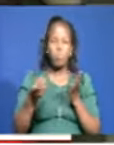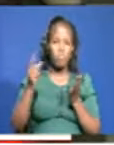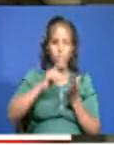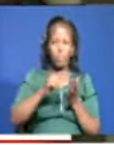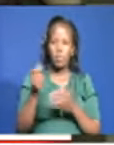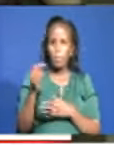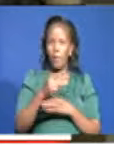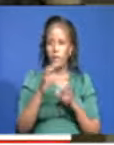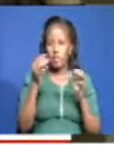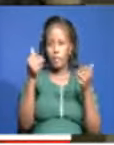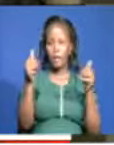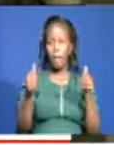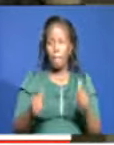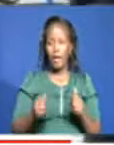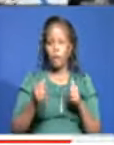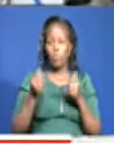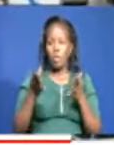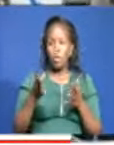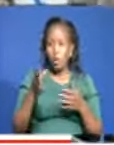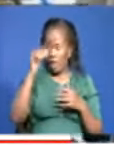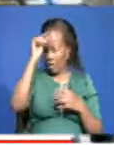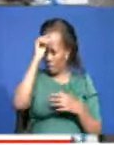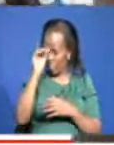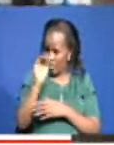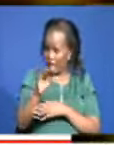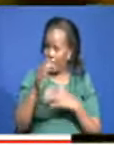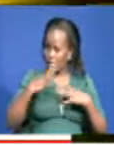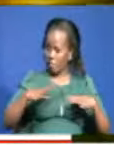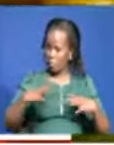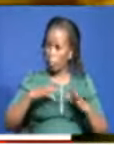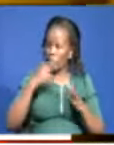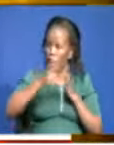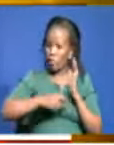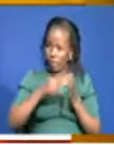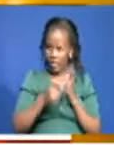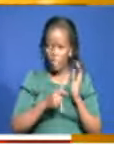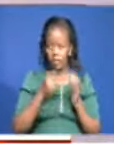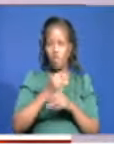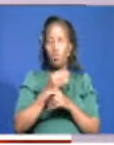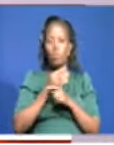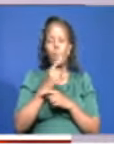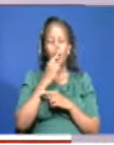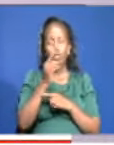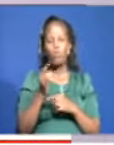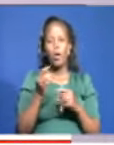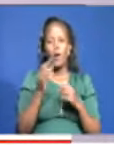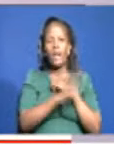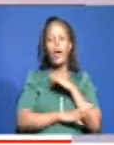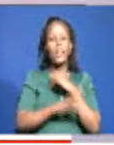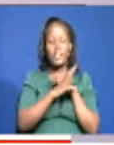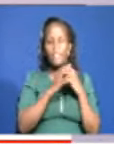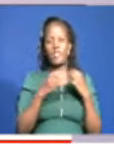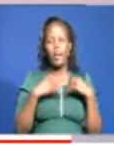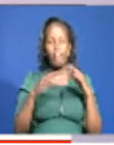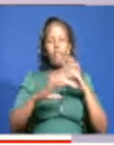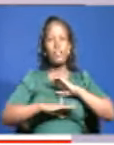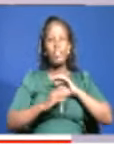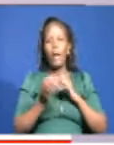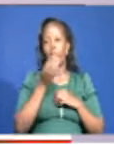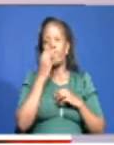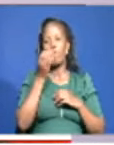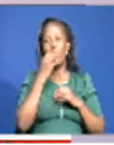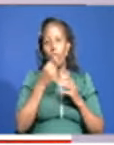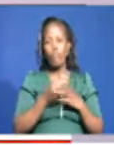government has called on manufacturers to ramp up food production if the country is to become food secure. We are saying that our focus to turn around